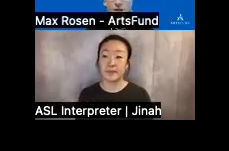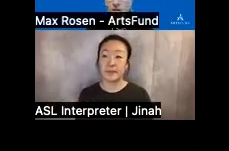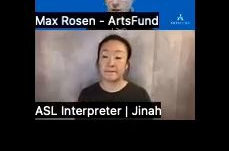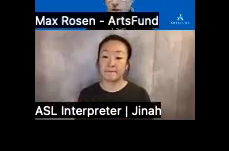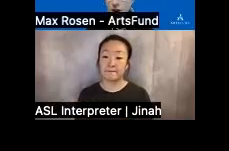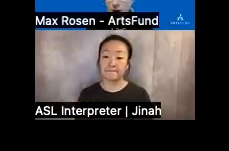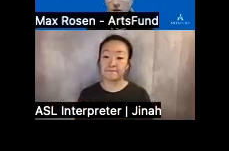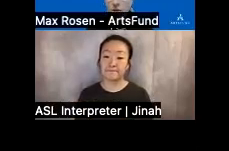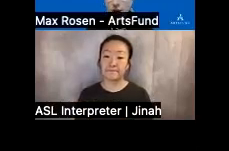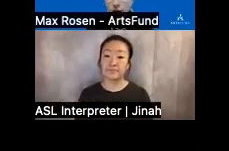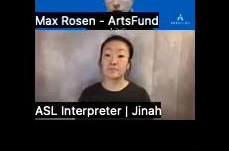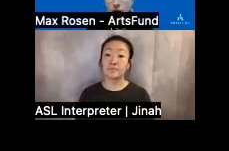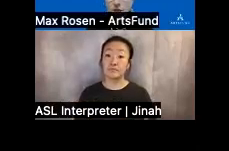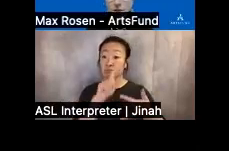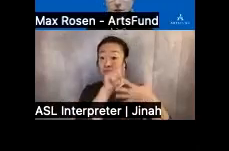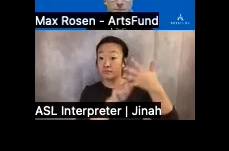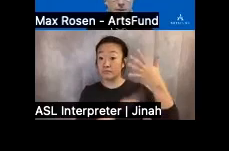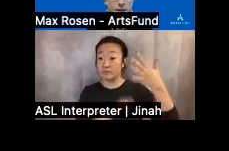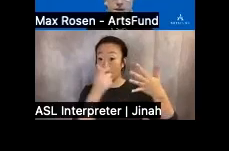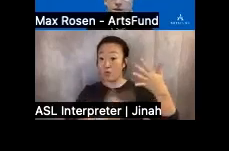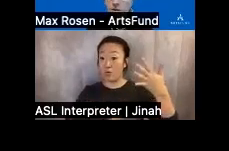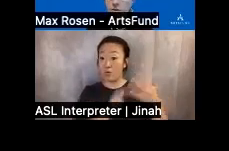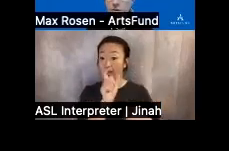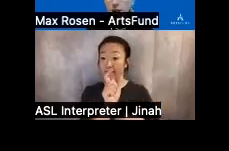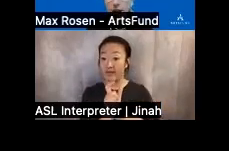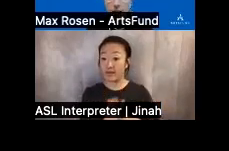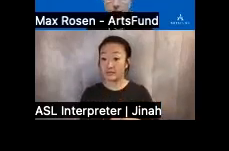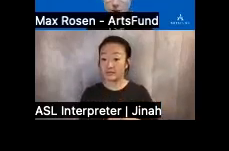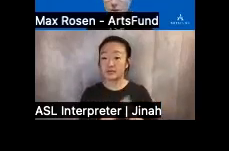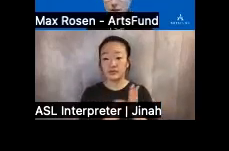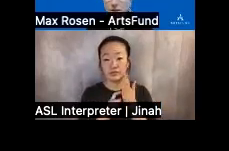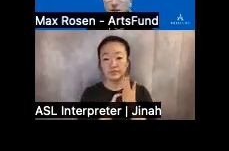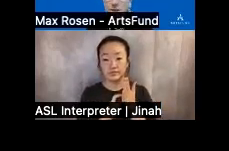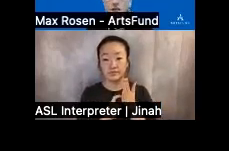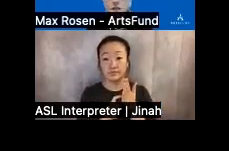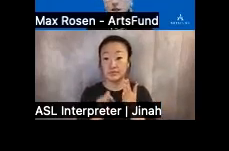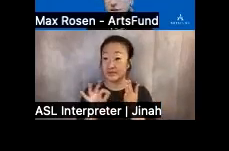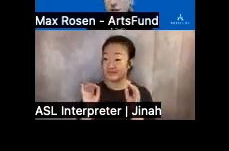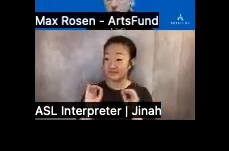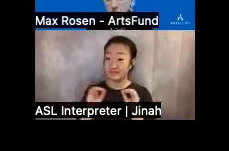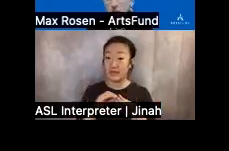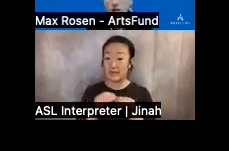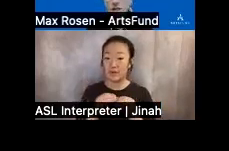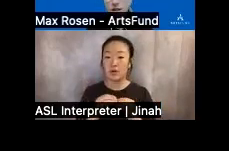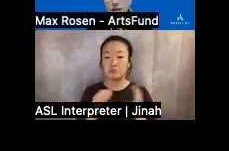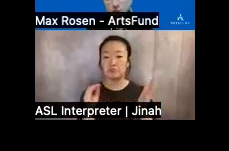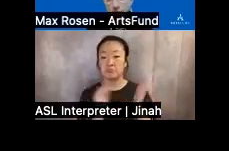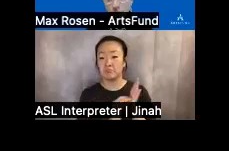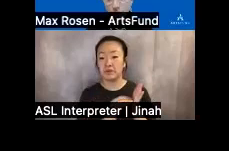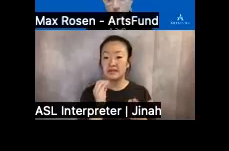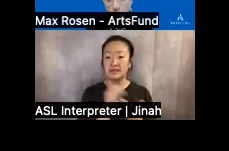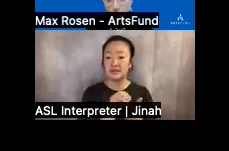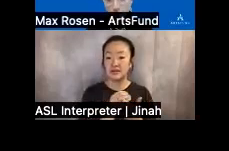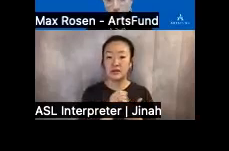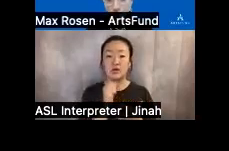All of these fields are required. So if you do not have a number to enter, please enter 0 instead of leaving